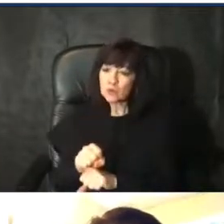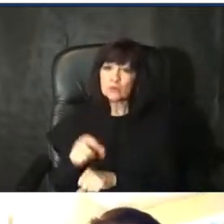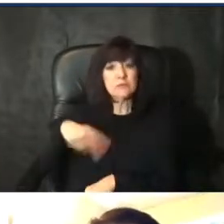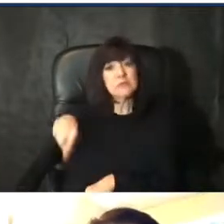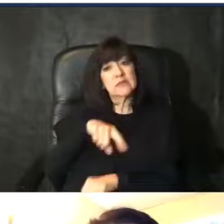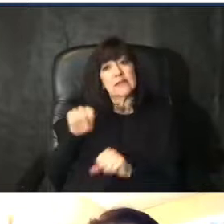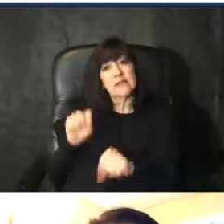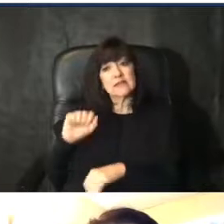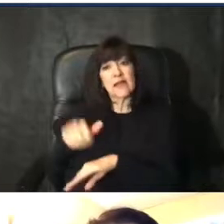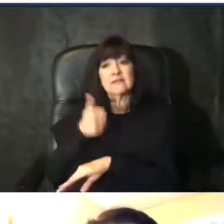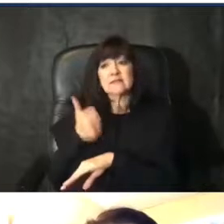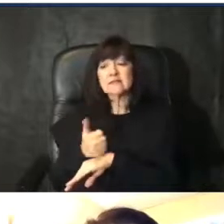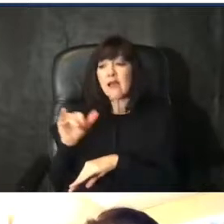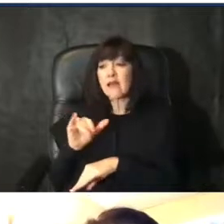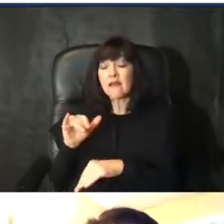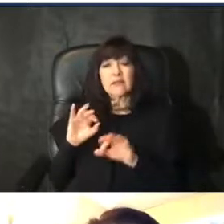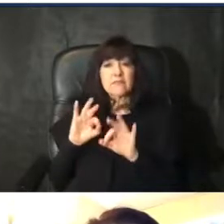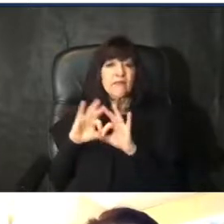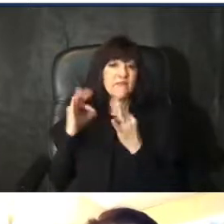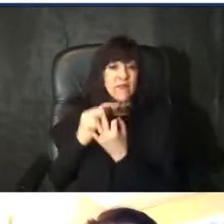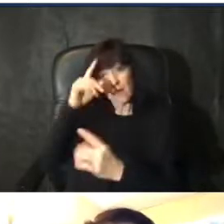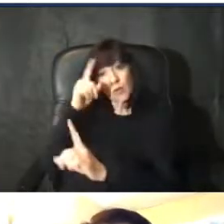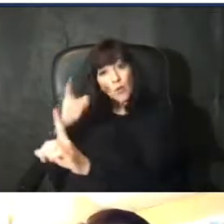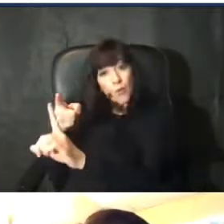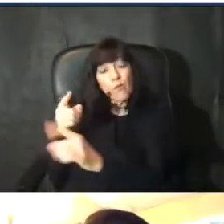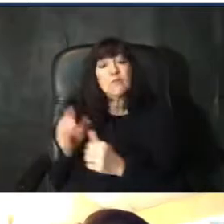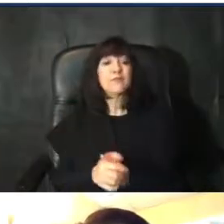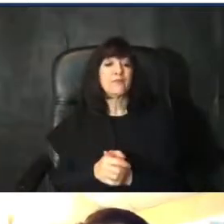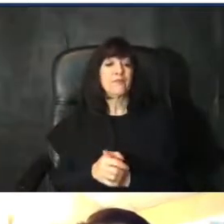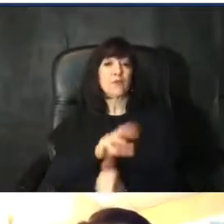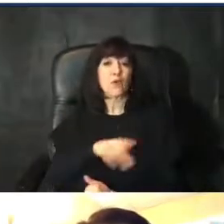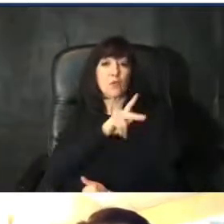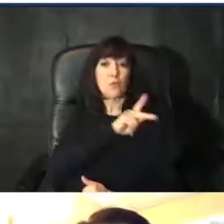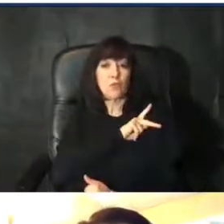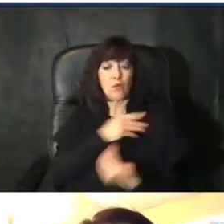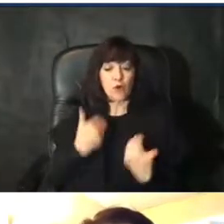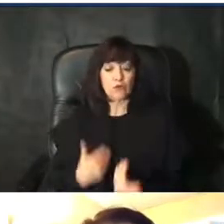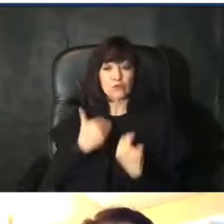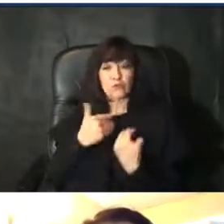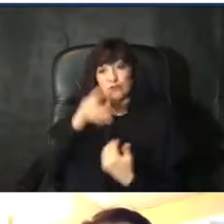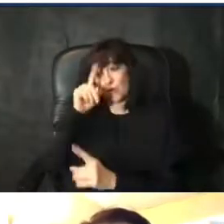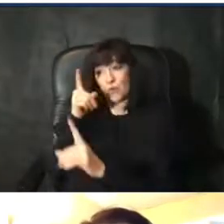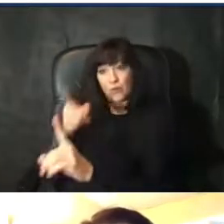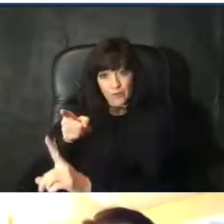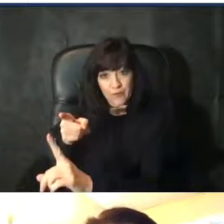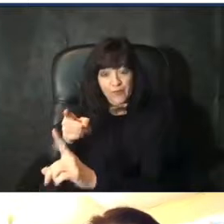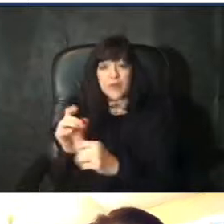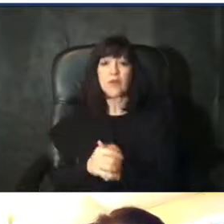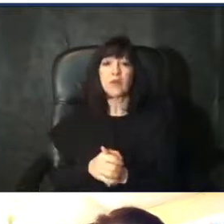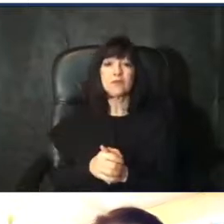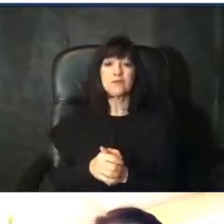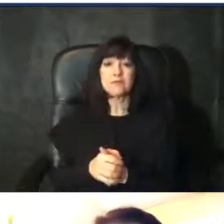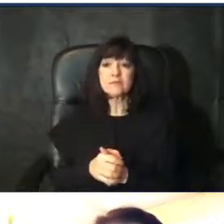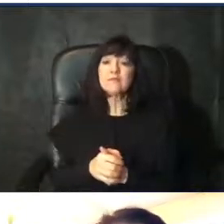goals. So we try to bring them back to, okay, we're addressing all of your concerns, but what are you doing for